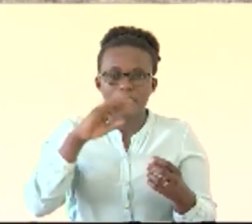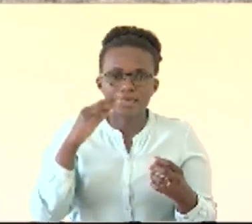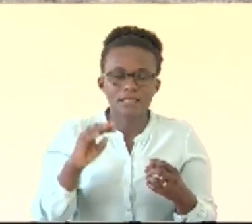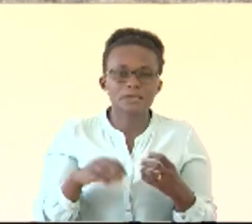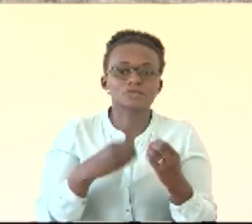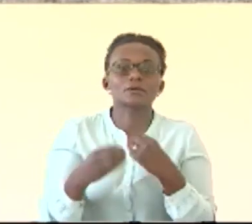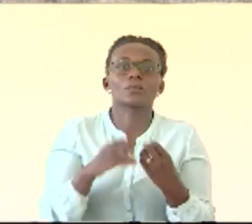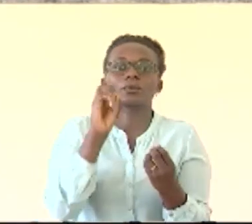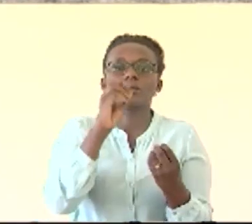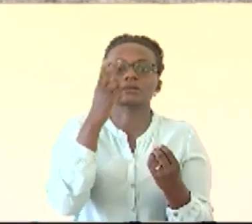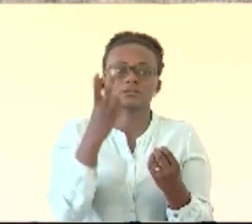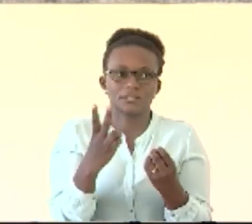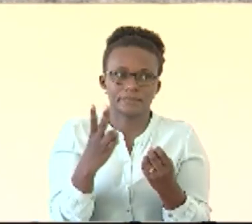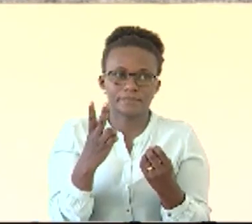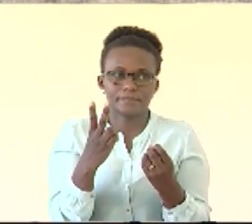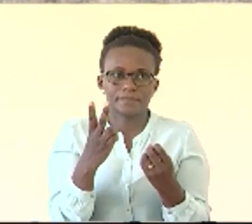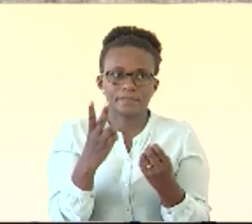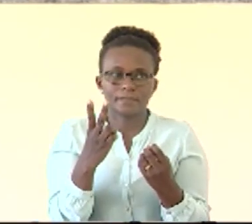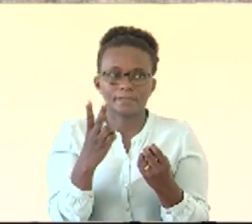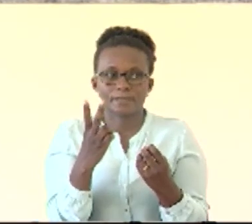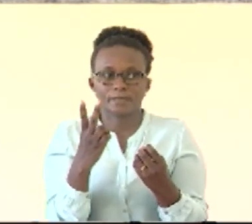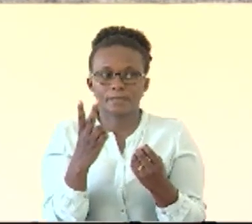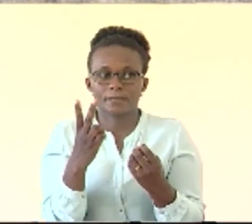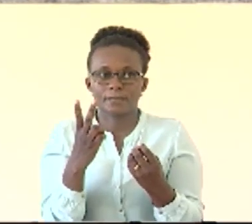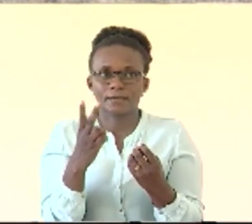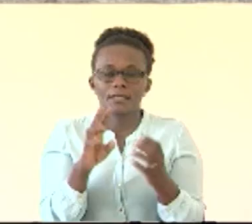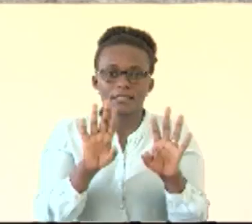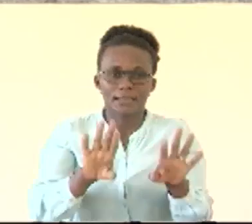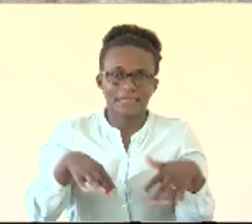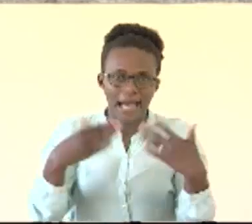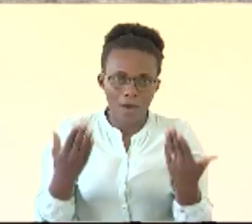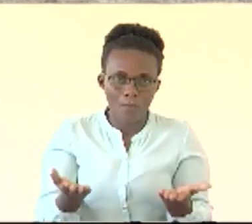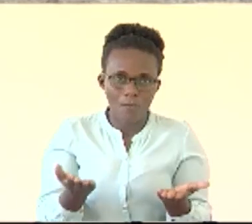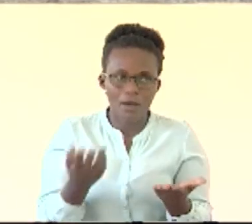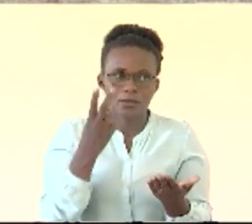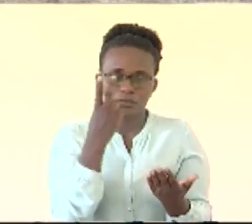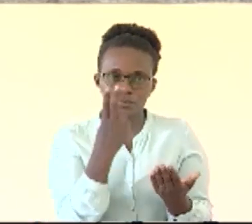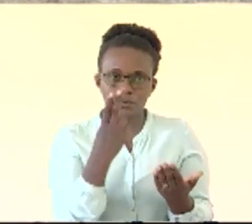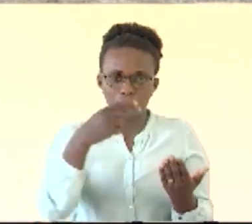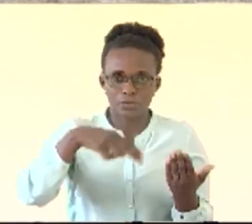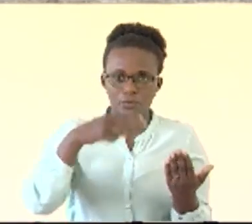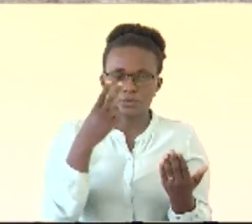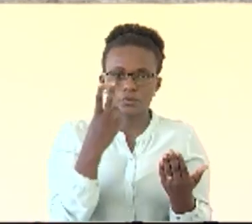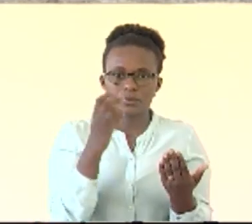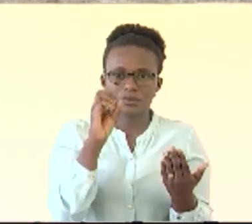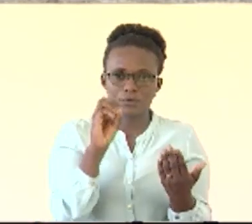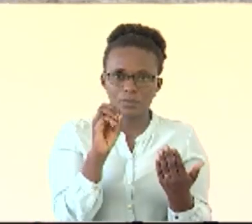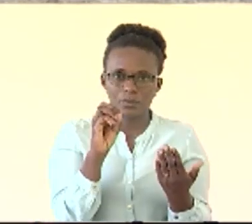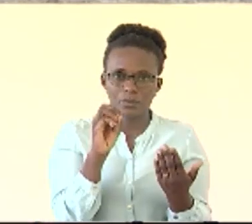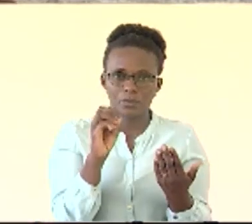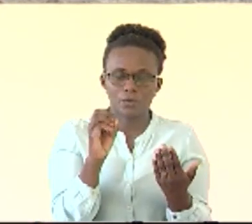form: the water molecules oxidizing to form the oxygen